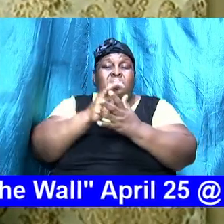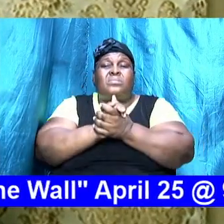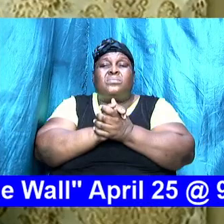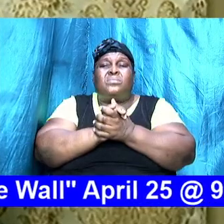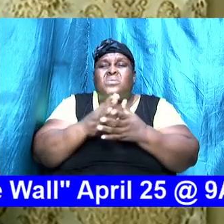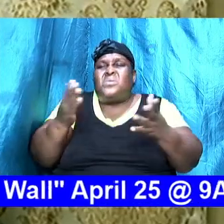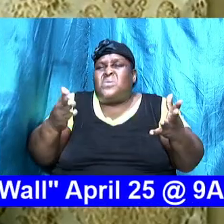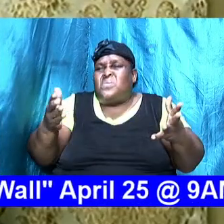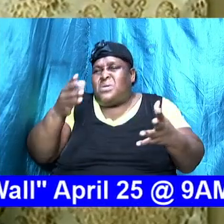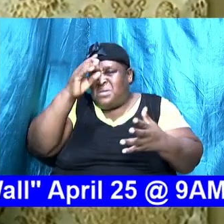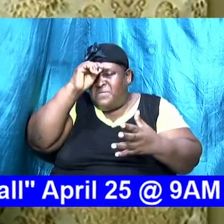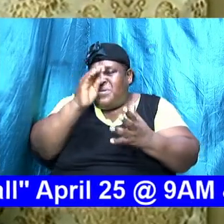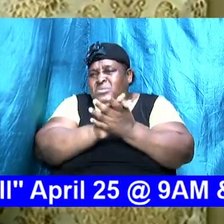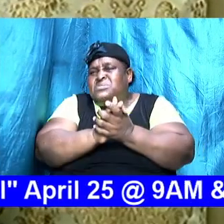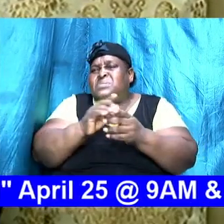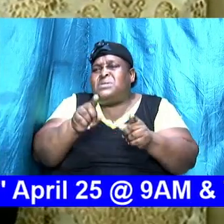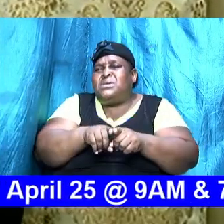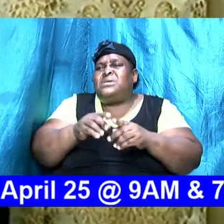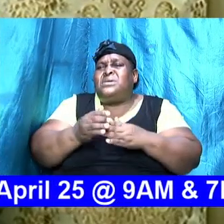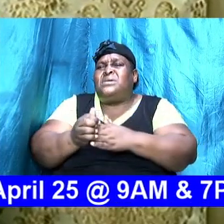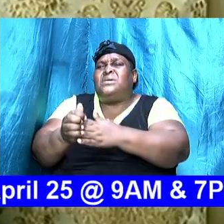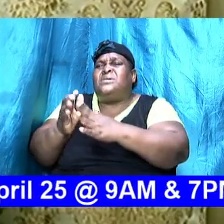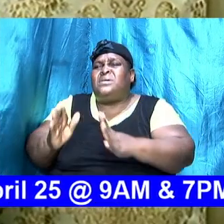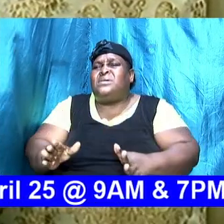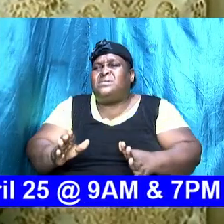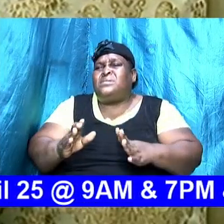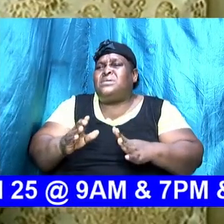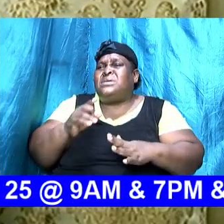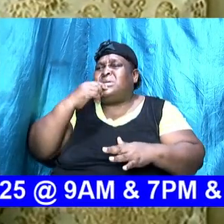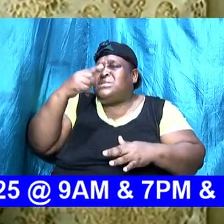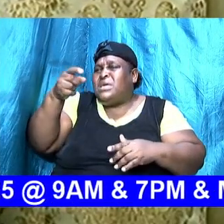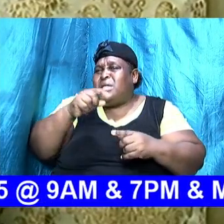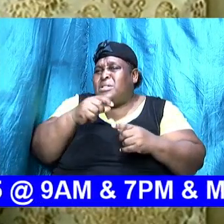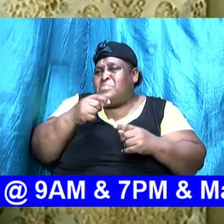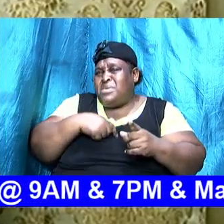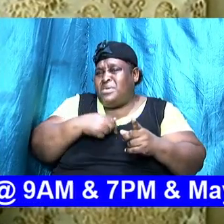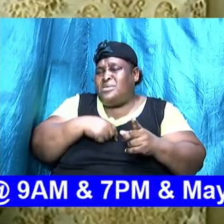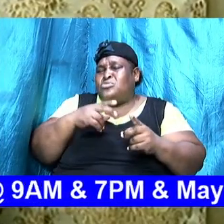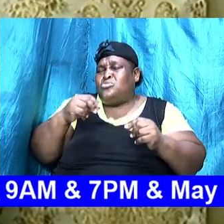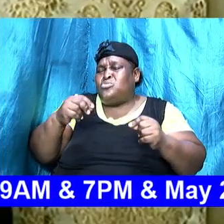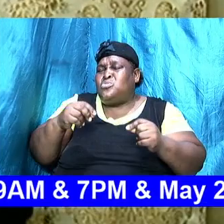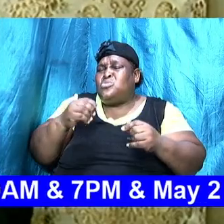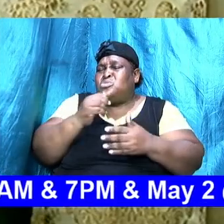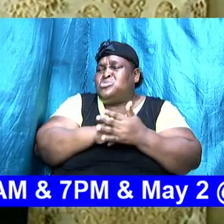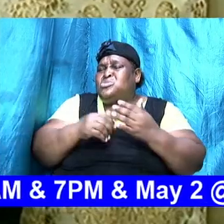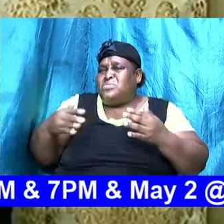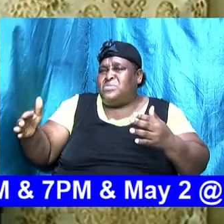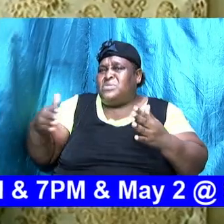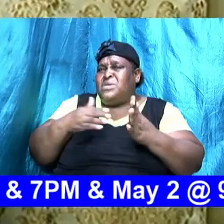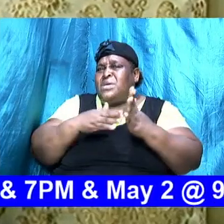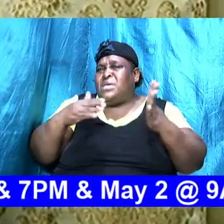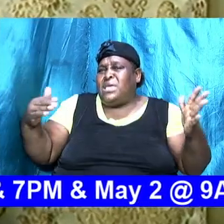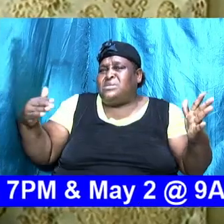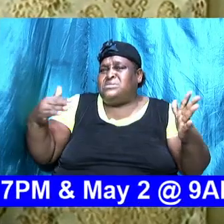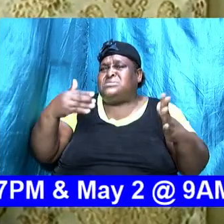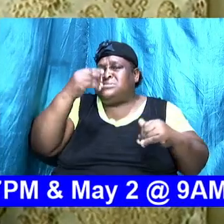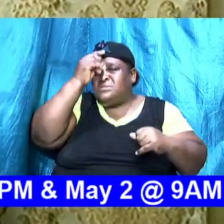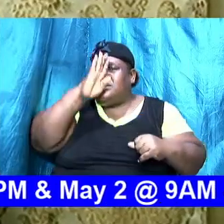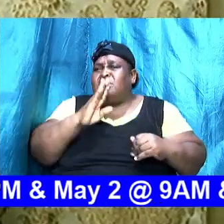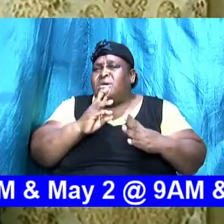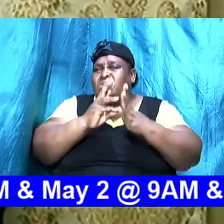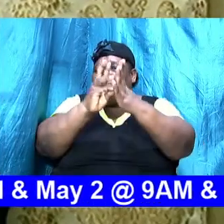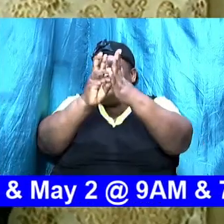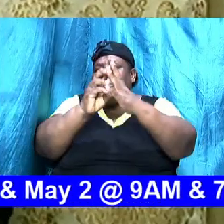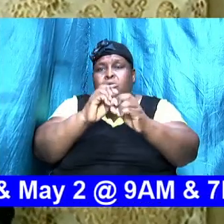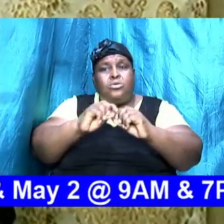if the husband, as the head, require me to do something that is clearly against God's will?